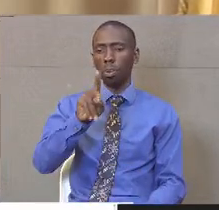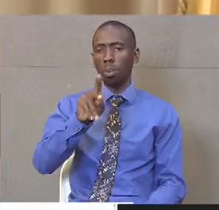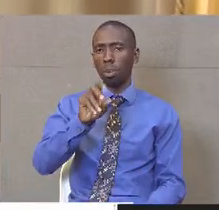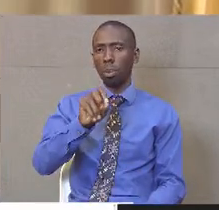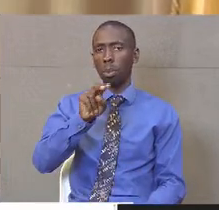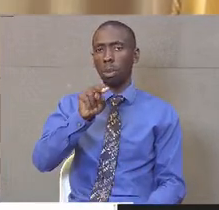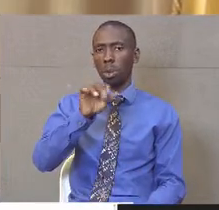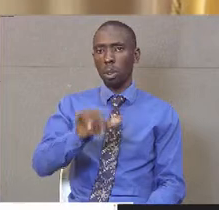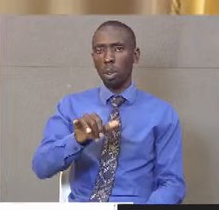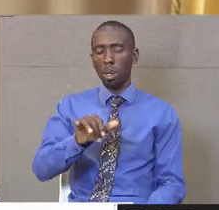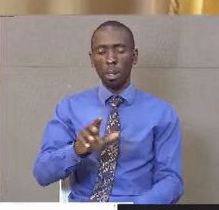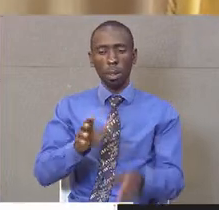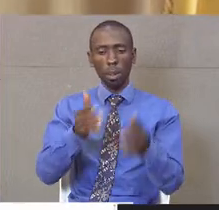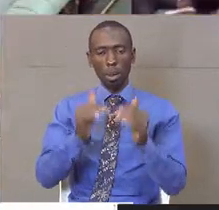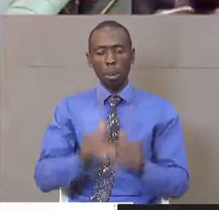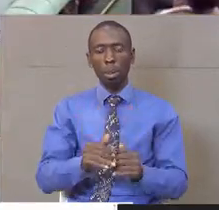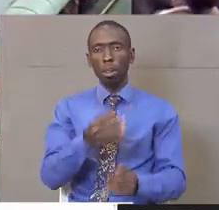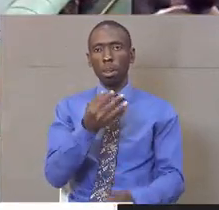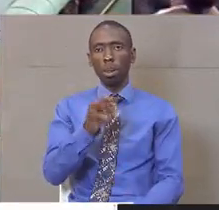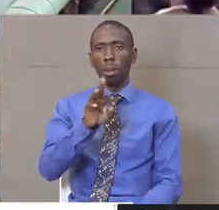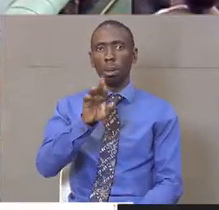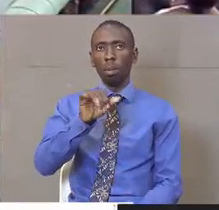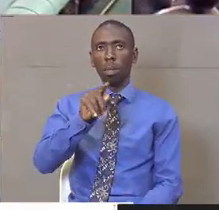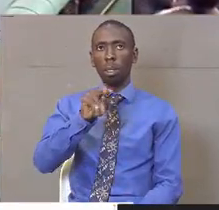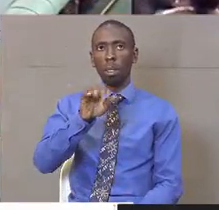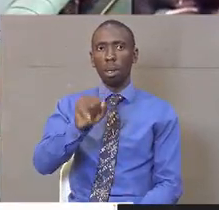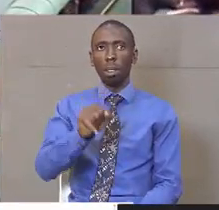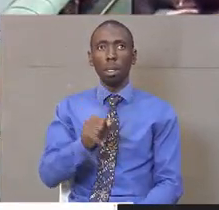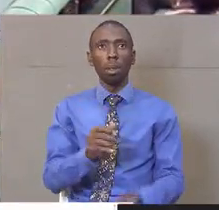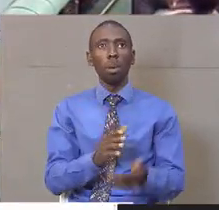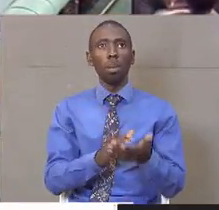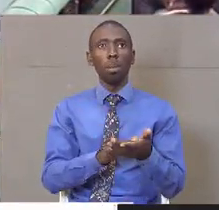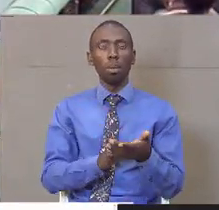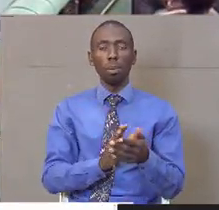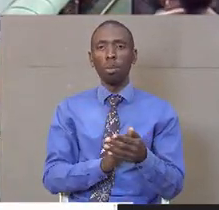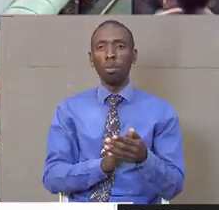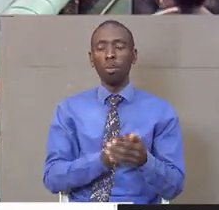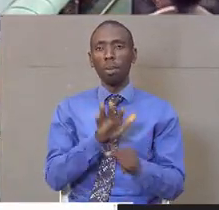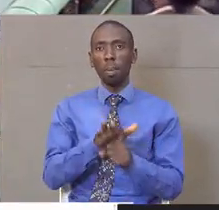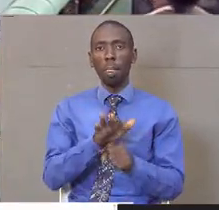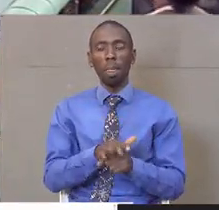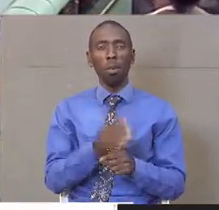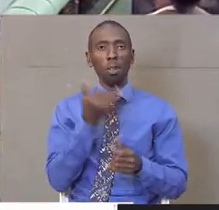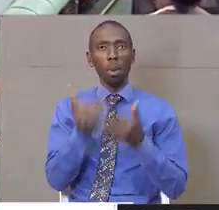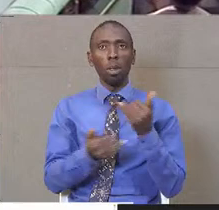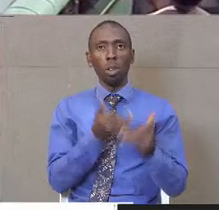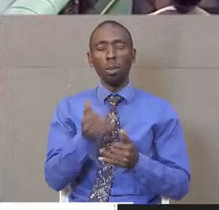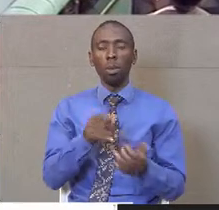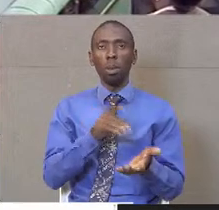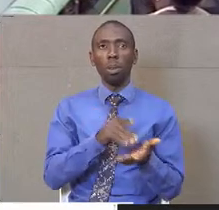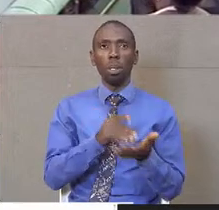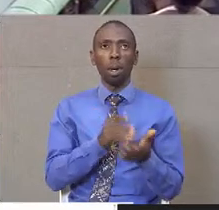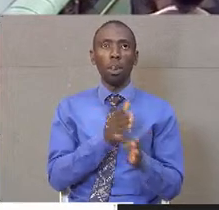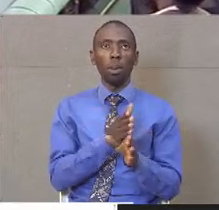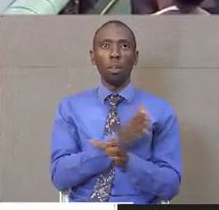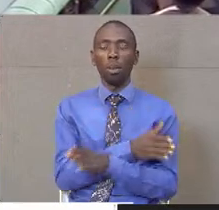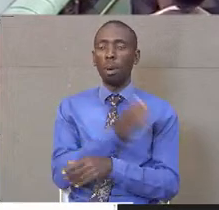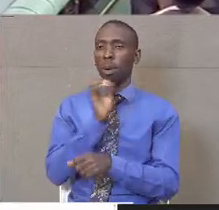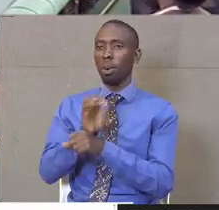Connie, then Francis, further information from a doctor and a former consultant.